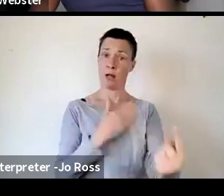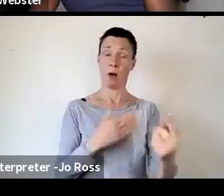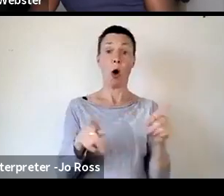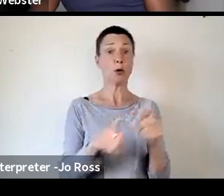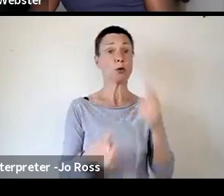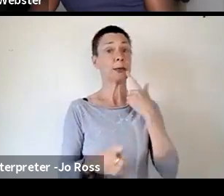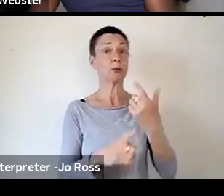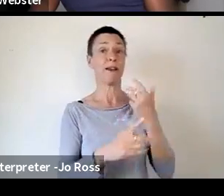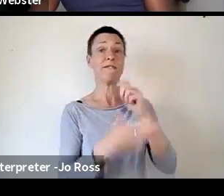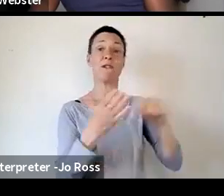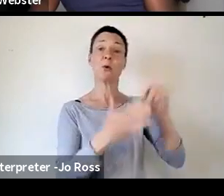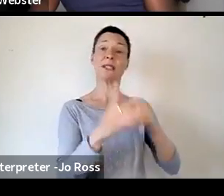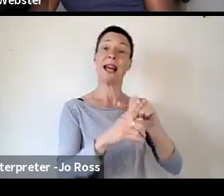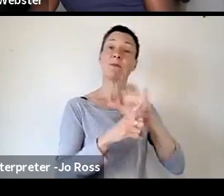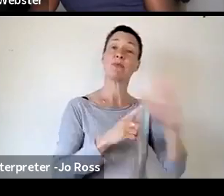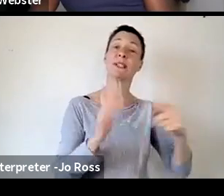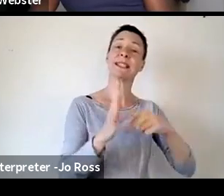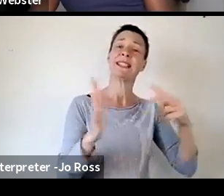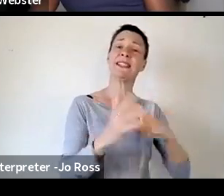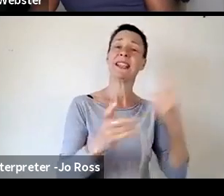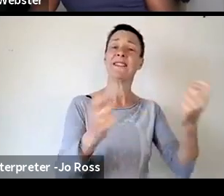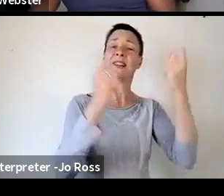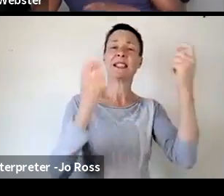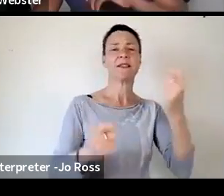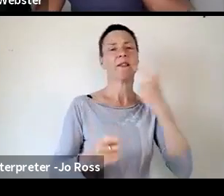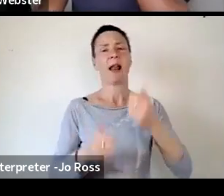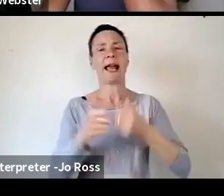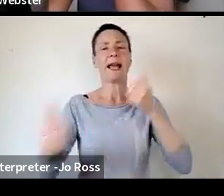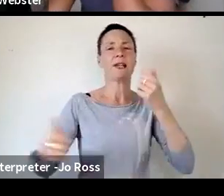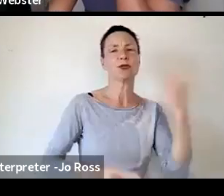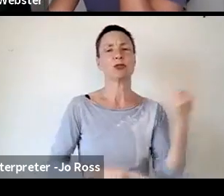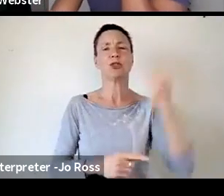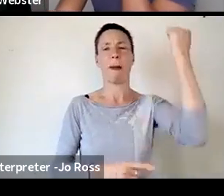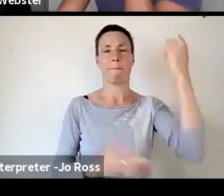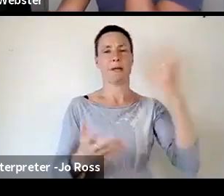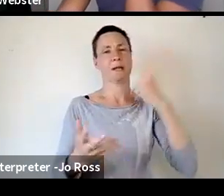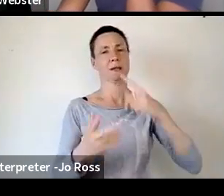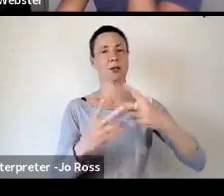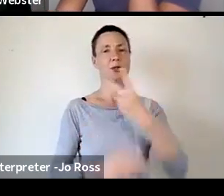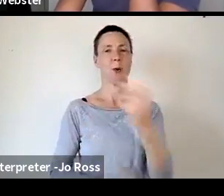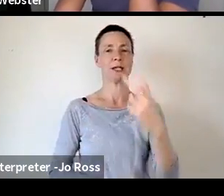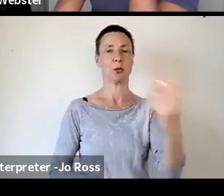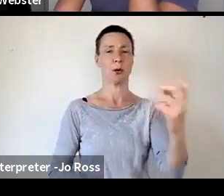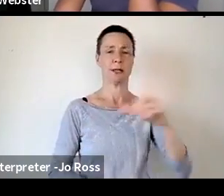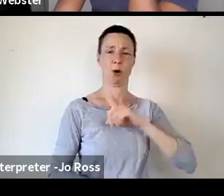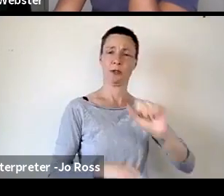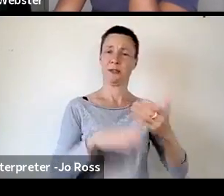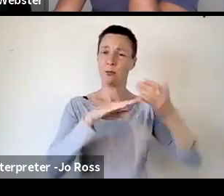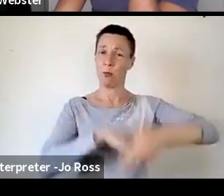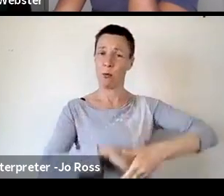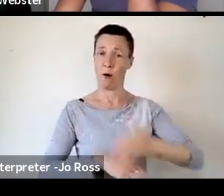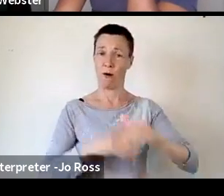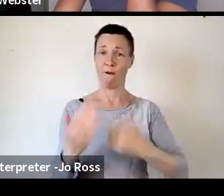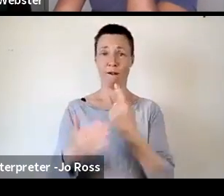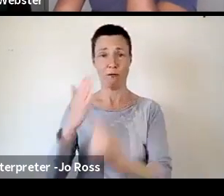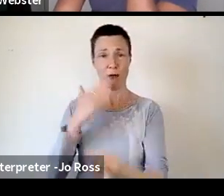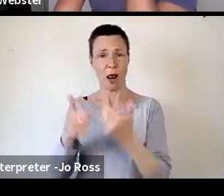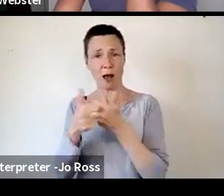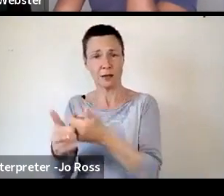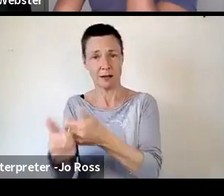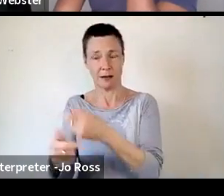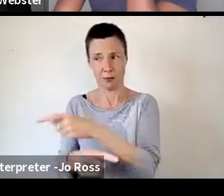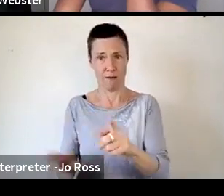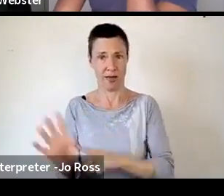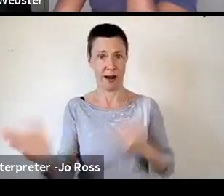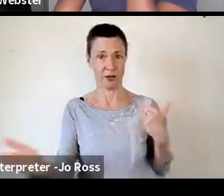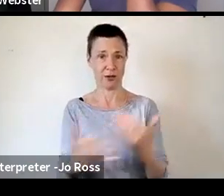Edinburgh TV Festival's Industry Champion 2020 as a result of his tireless work on behalf of freelancers this past